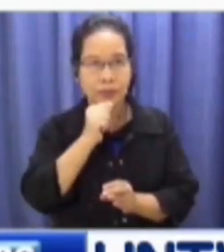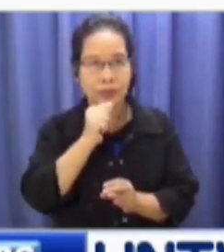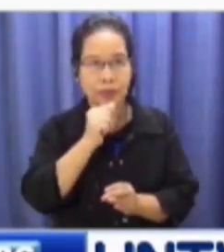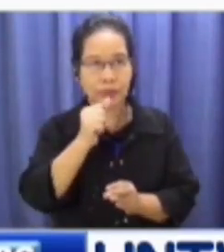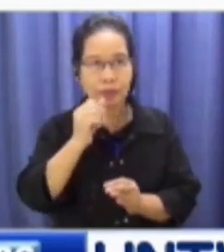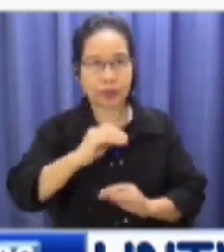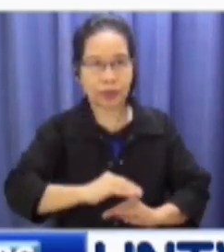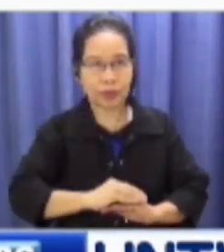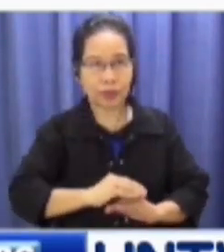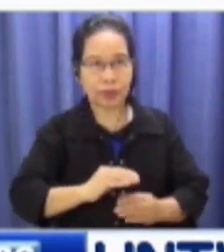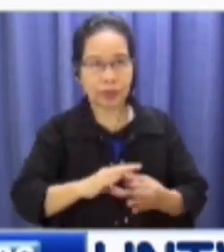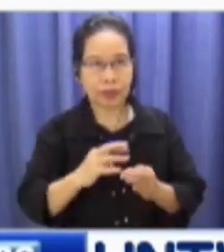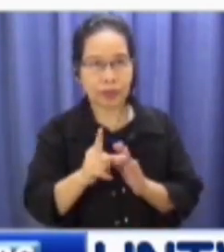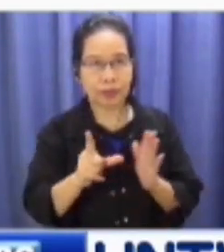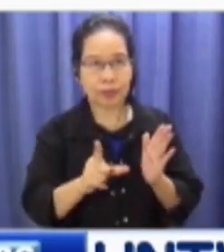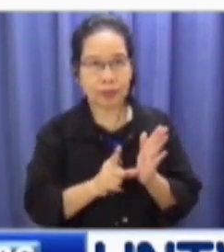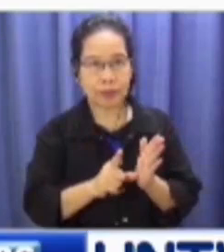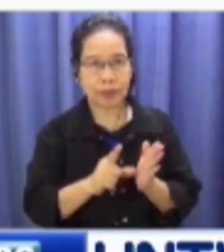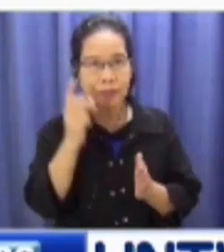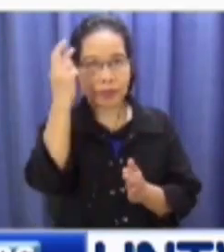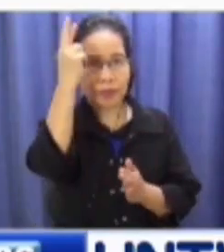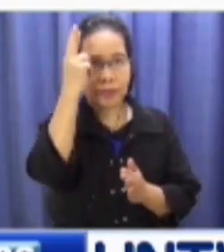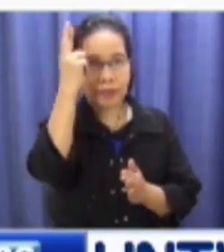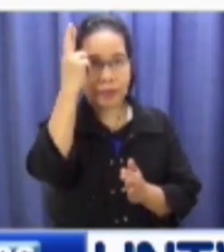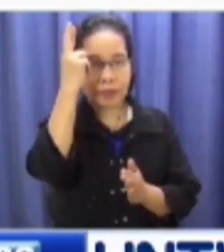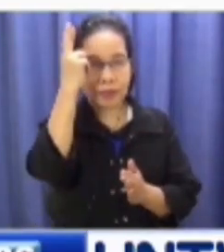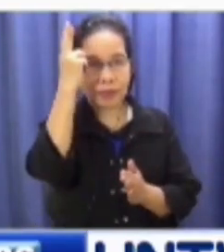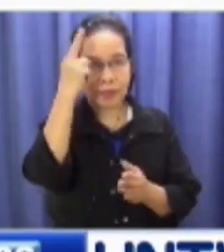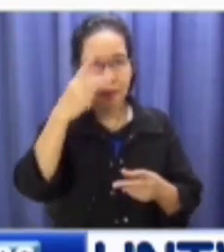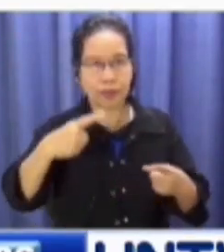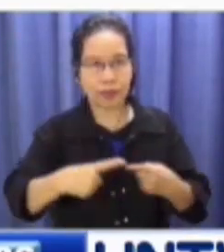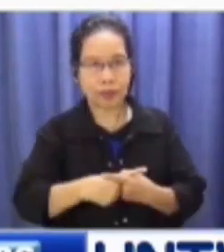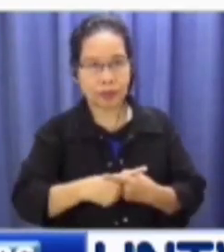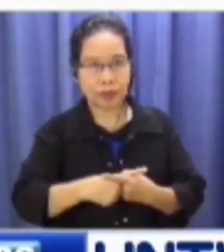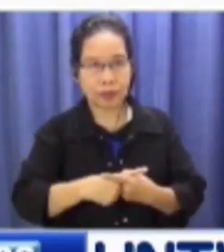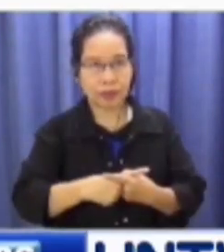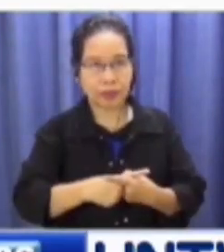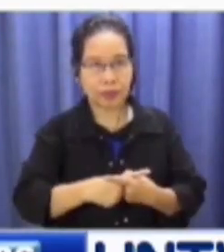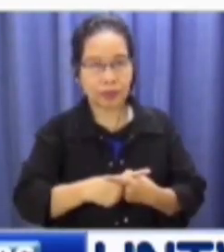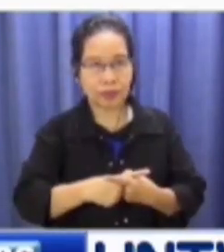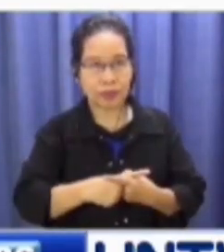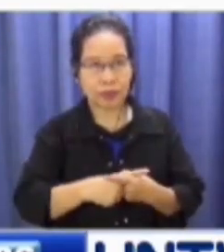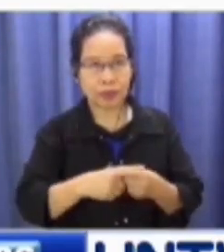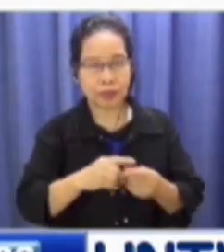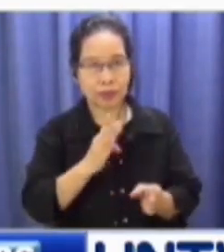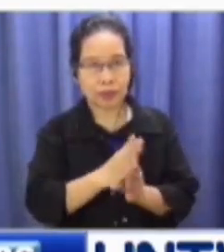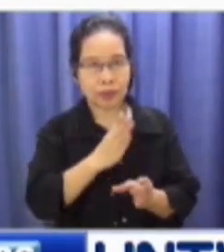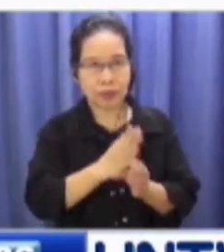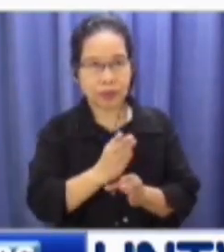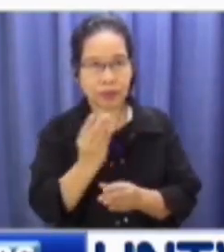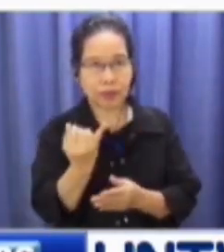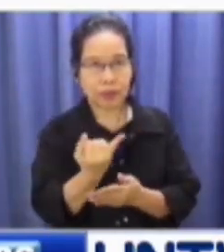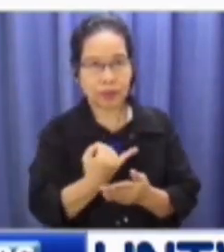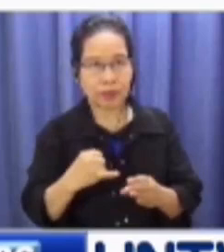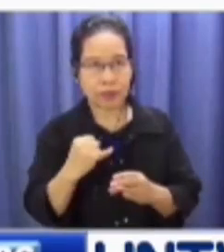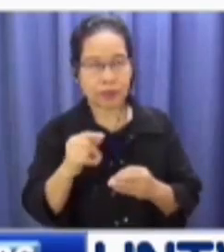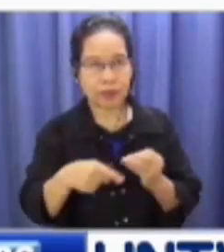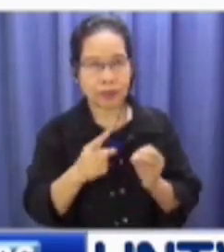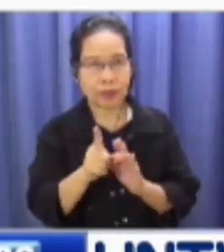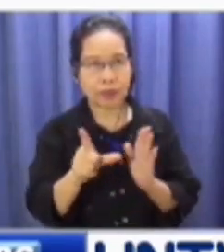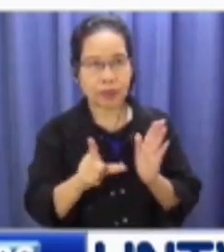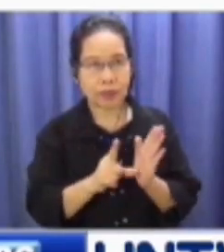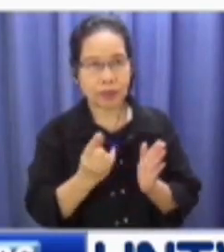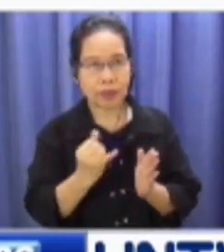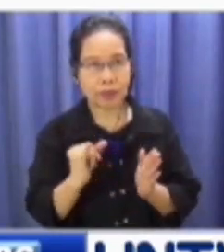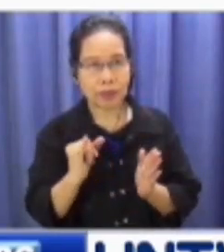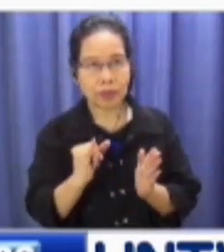ng batas na ito. Sa dahilan, na-complicated po kasi, no, yung buses, jeepneys, and it is according to the law, they are